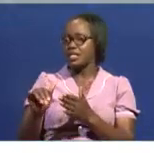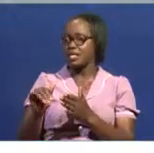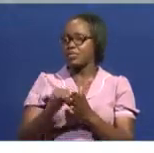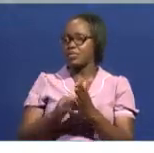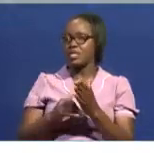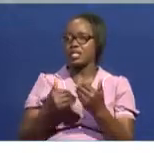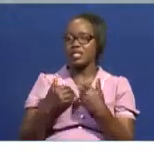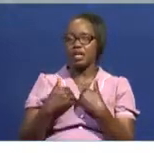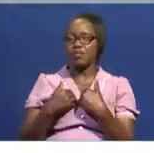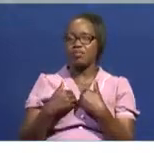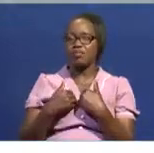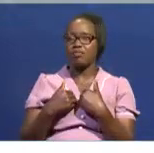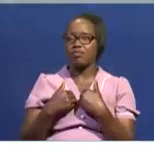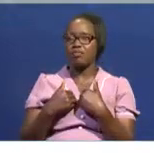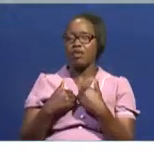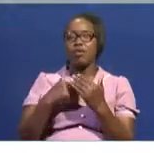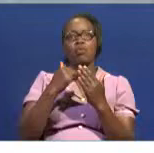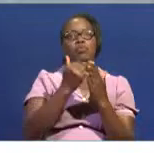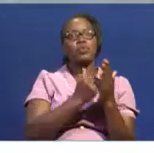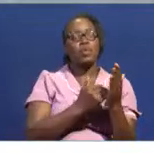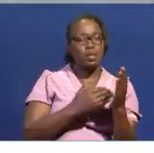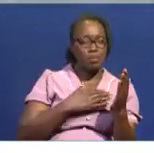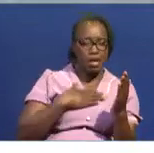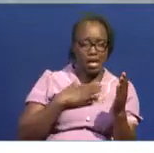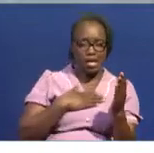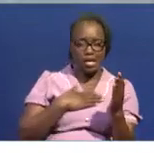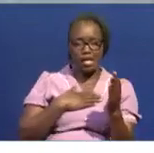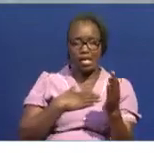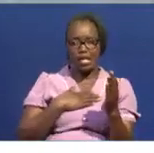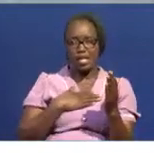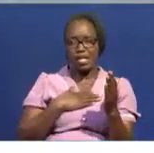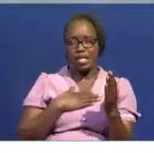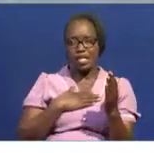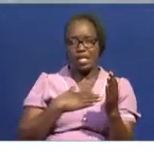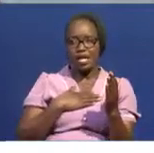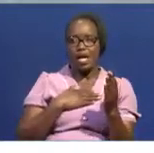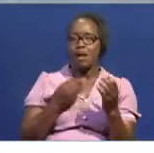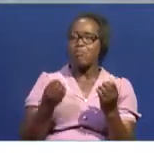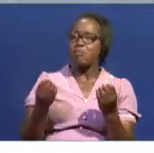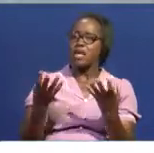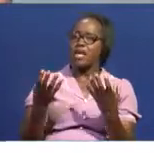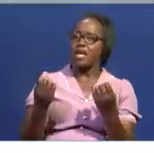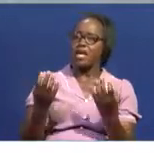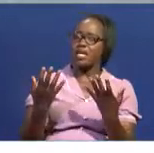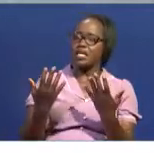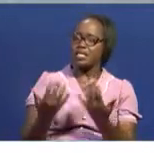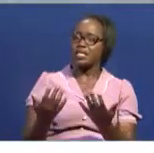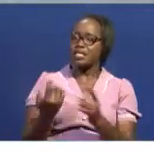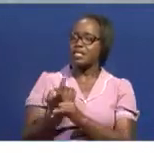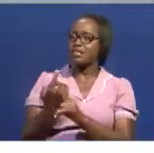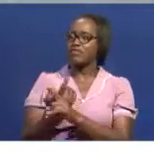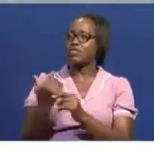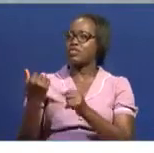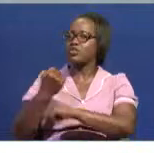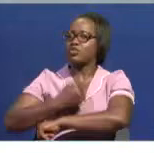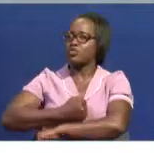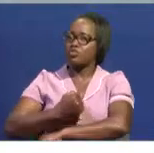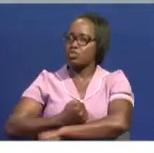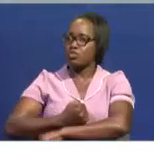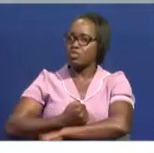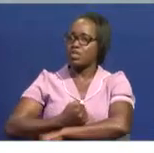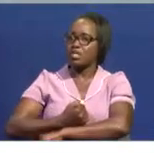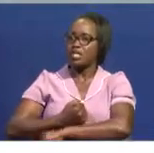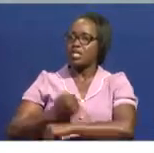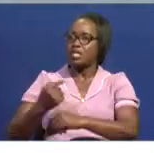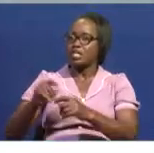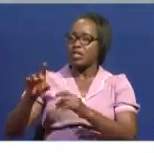just have to, for my program, is to have many children, different schools playing. Then from there, we pick